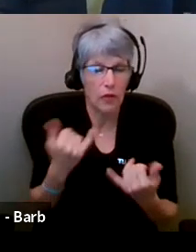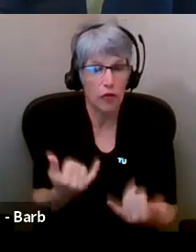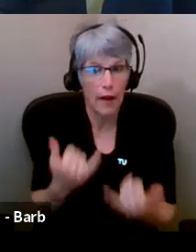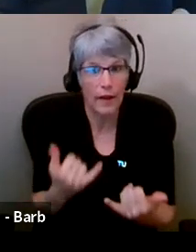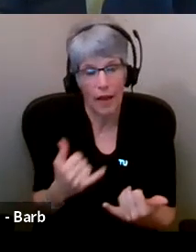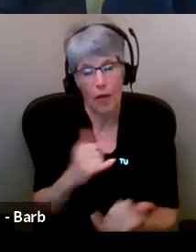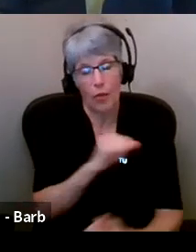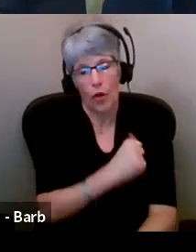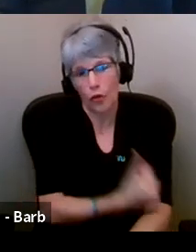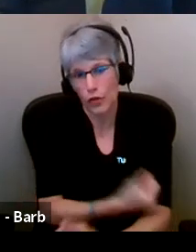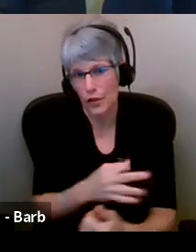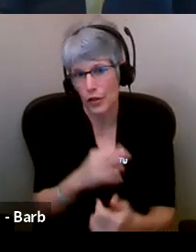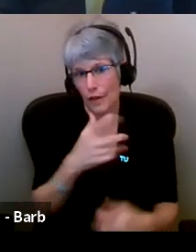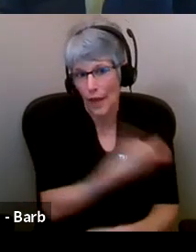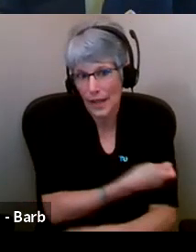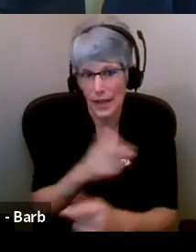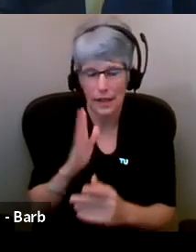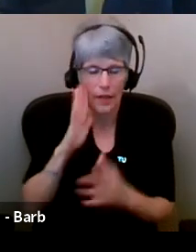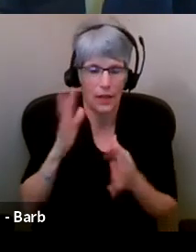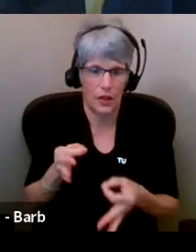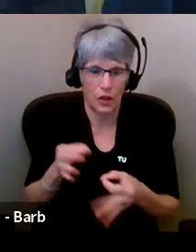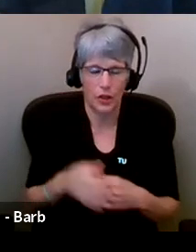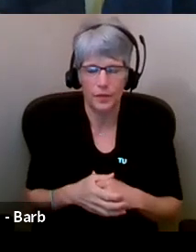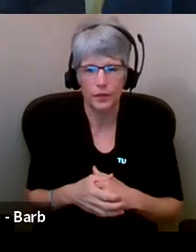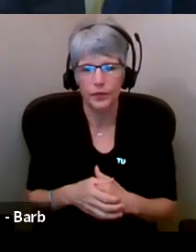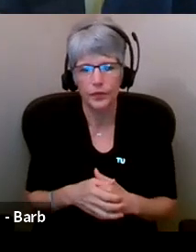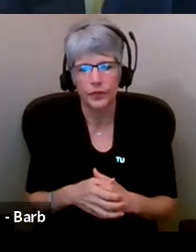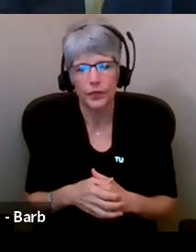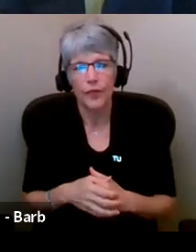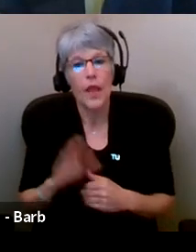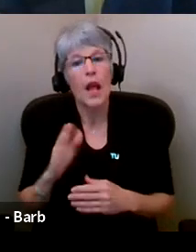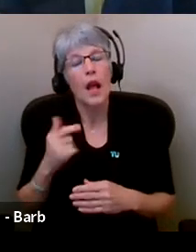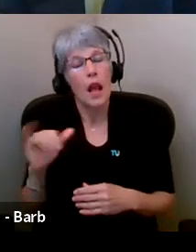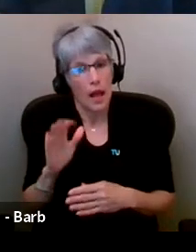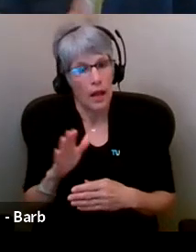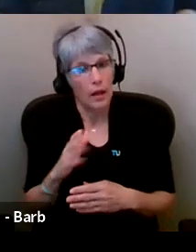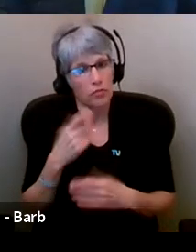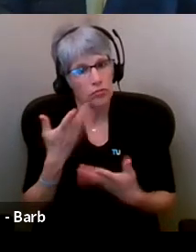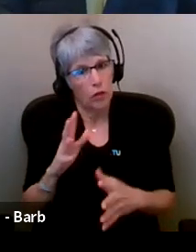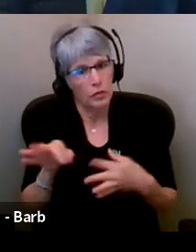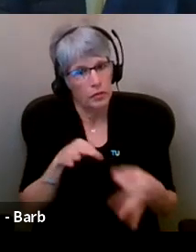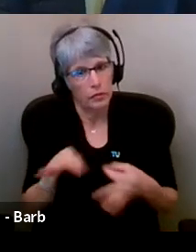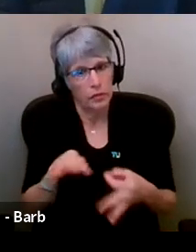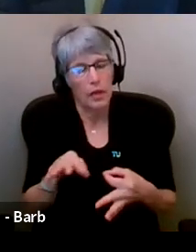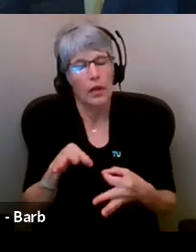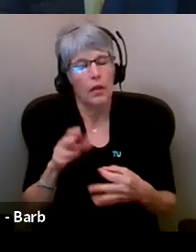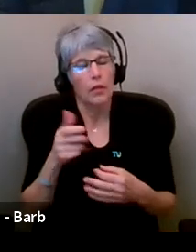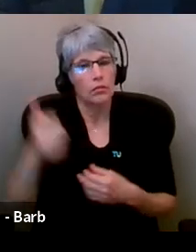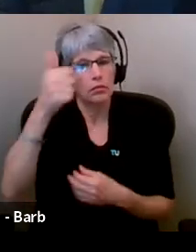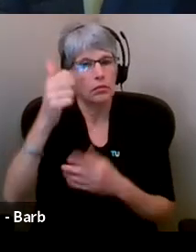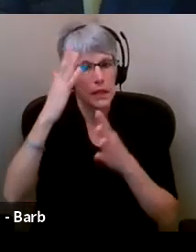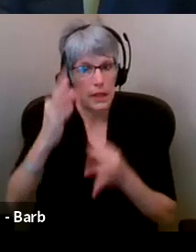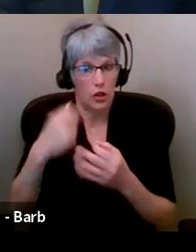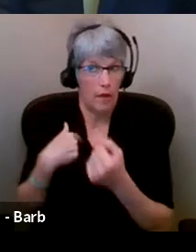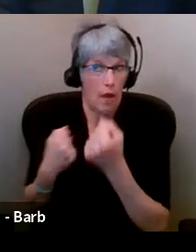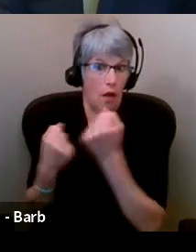made. As I shared, the decision that was made that we supported, or I supported that